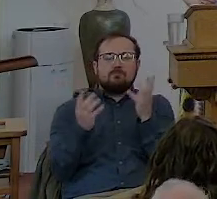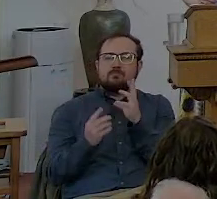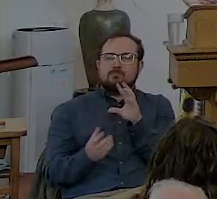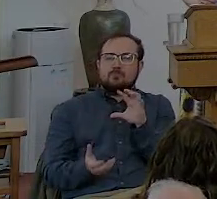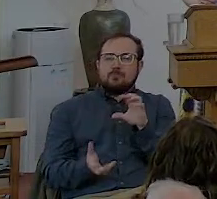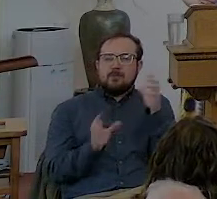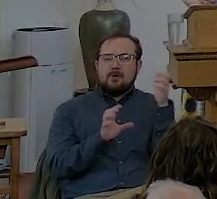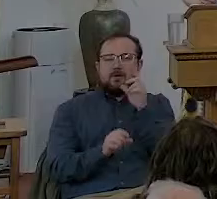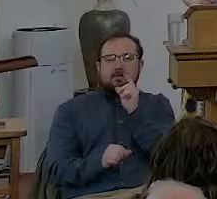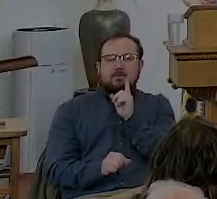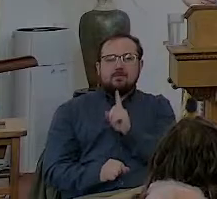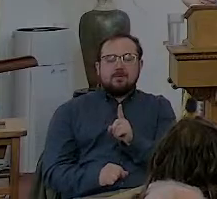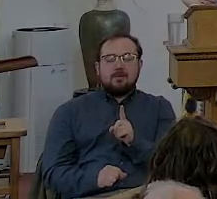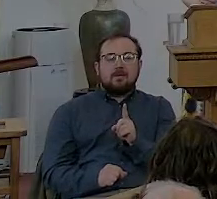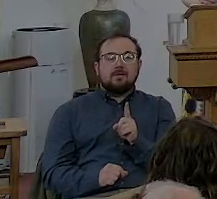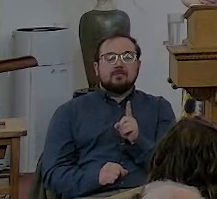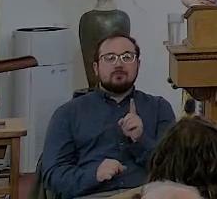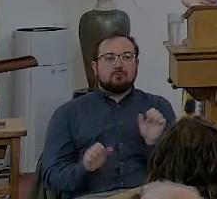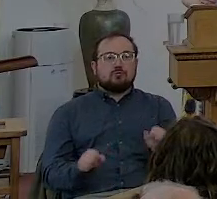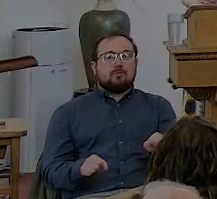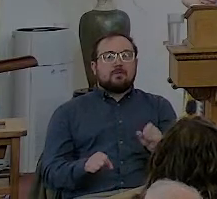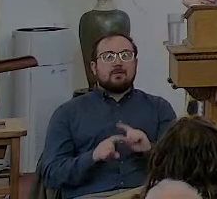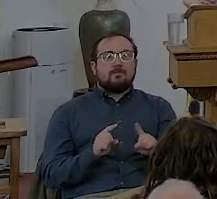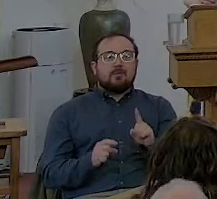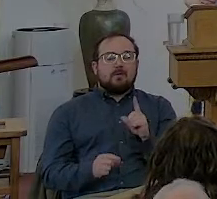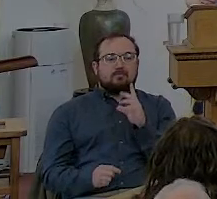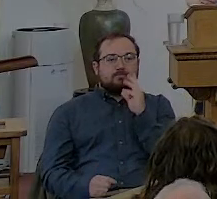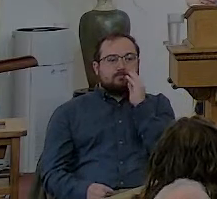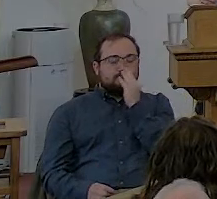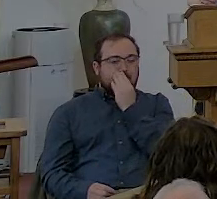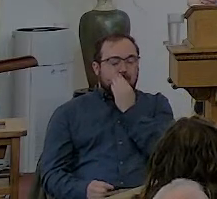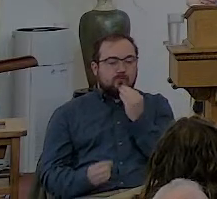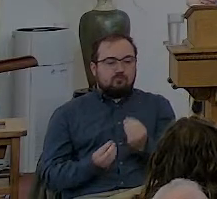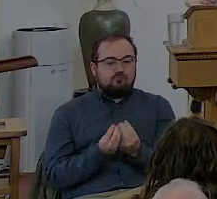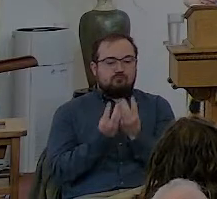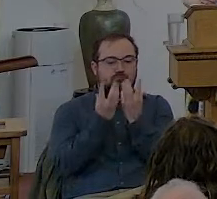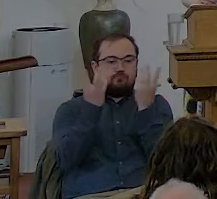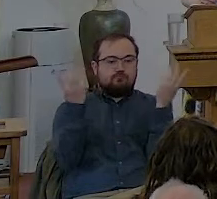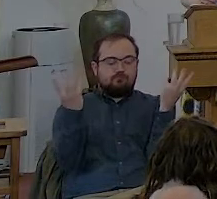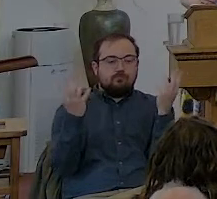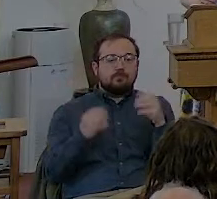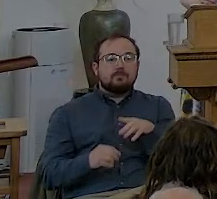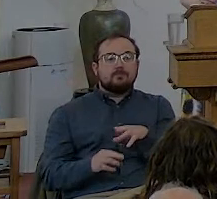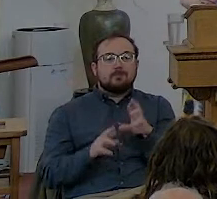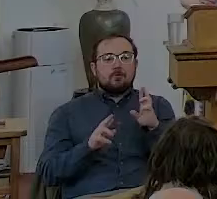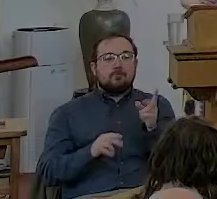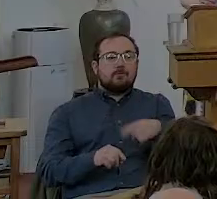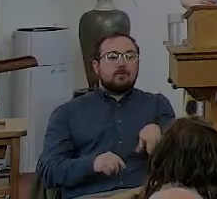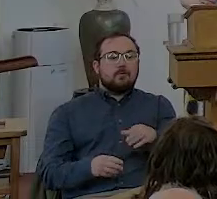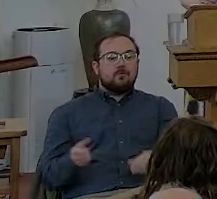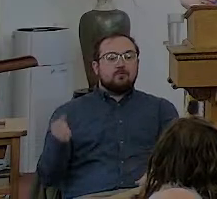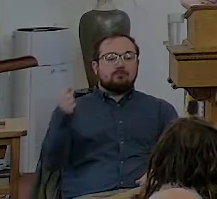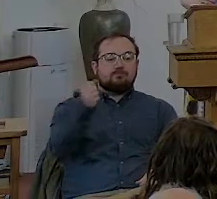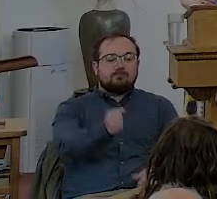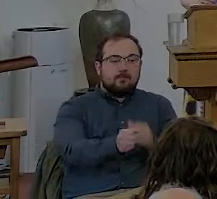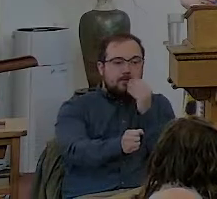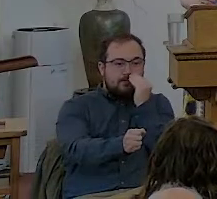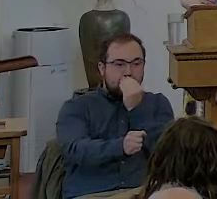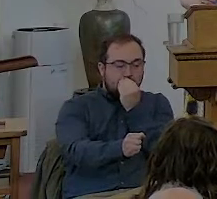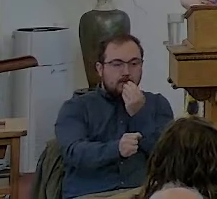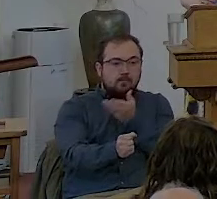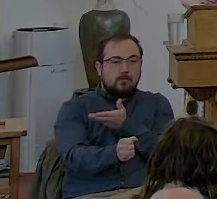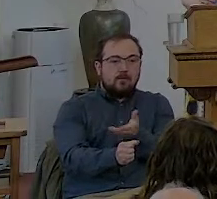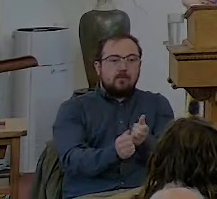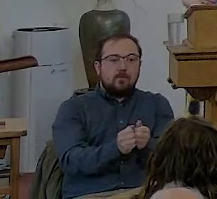that chaotic as it could be, but it's a lovely bouquet of flowers. And you hopefully either place a flower that you brought in with